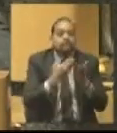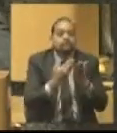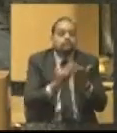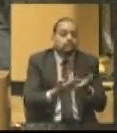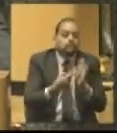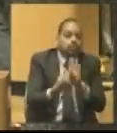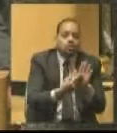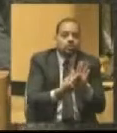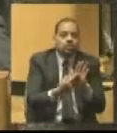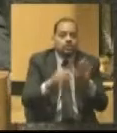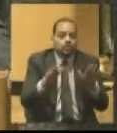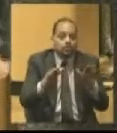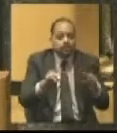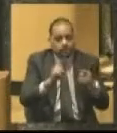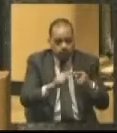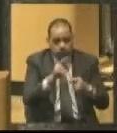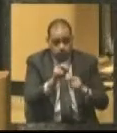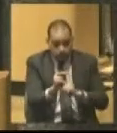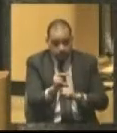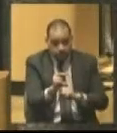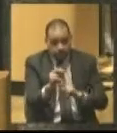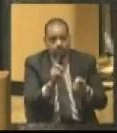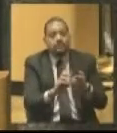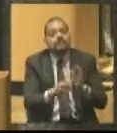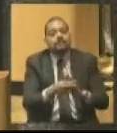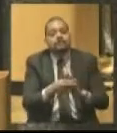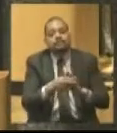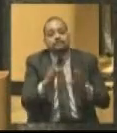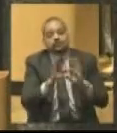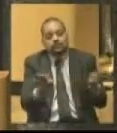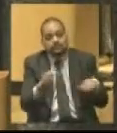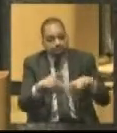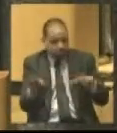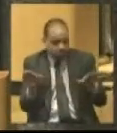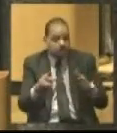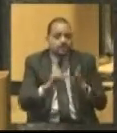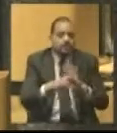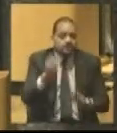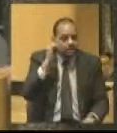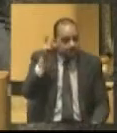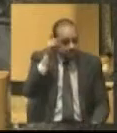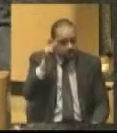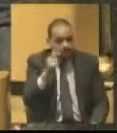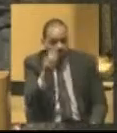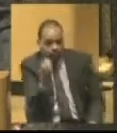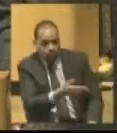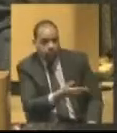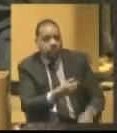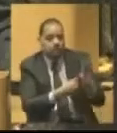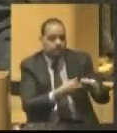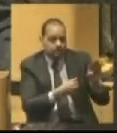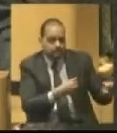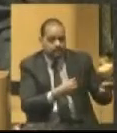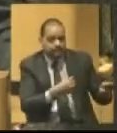Union were immediately emancipated. Right away, Lincoln sent word to Butler to implement the new rules. Quote, by the act